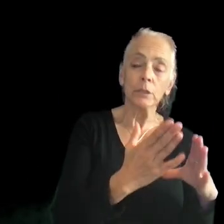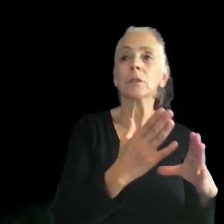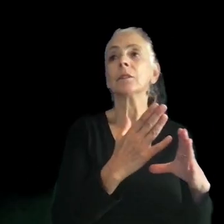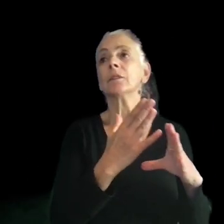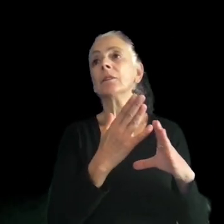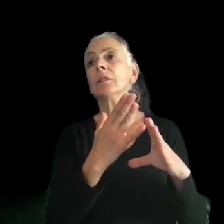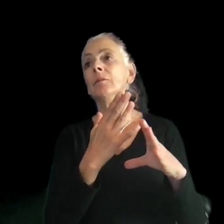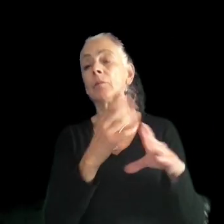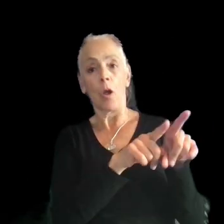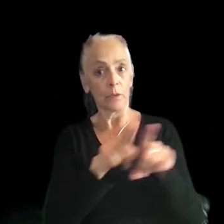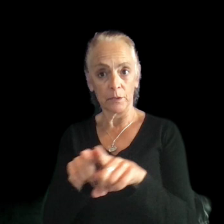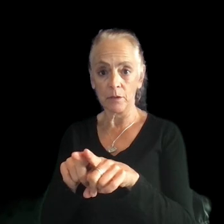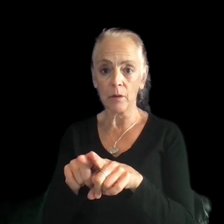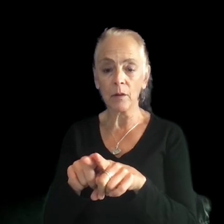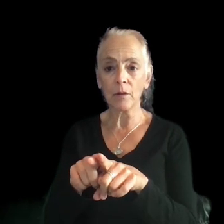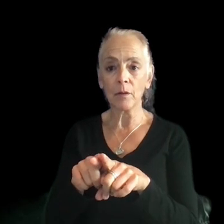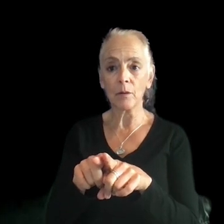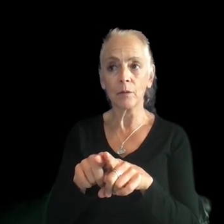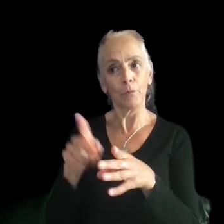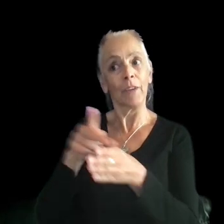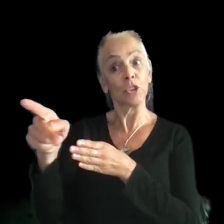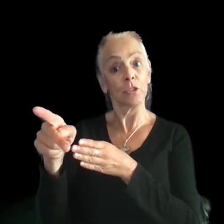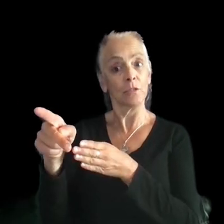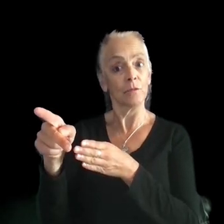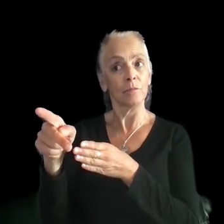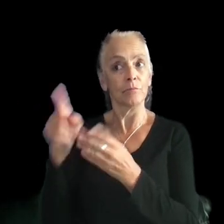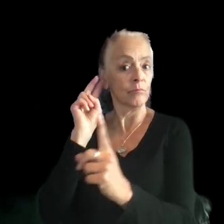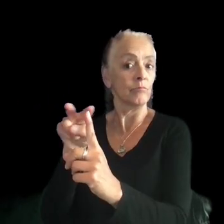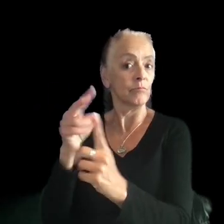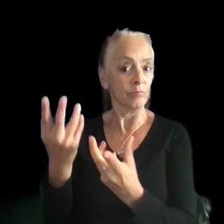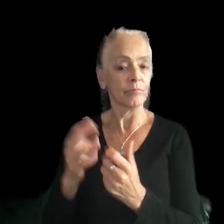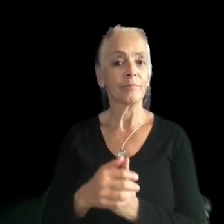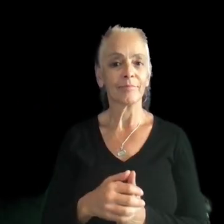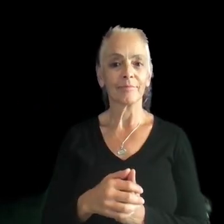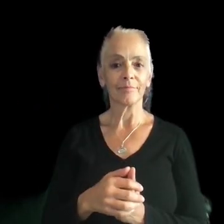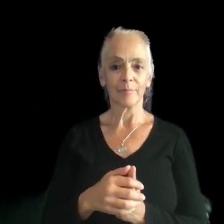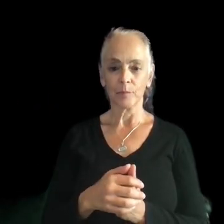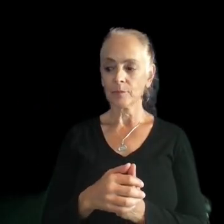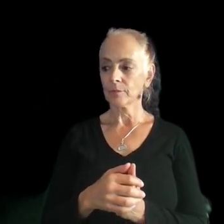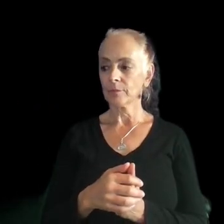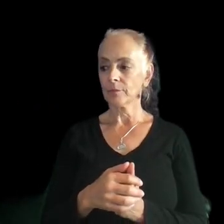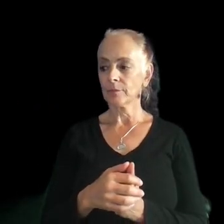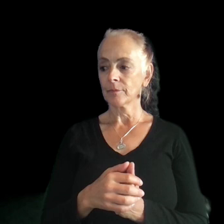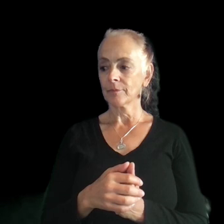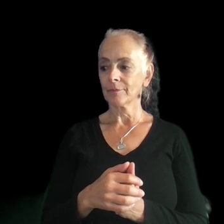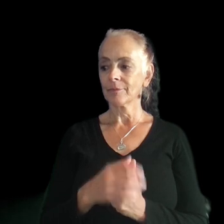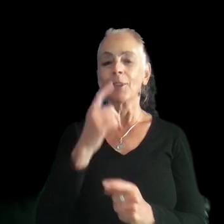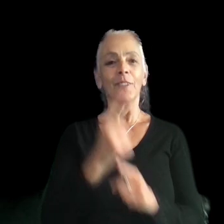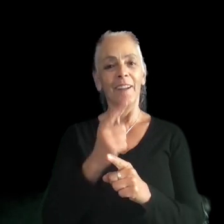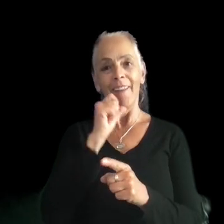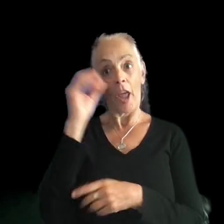also as as a professional view of the game yeah not opinion